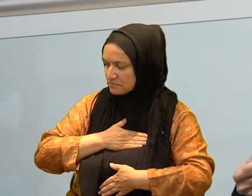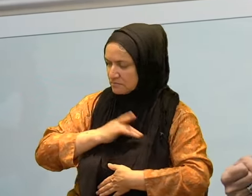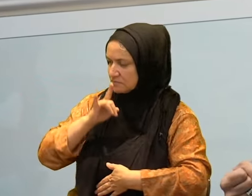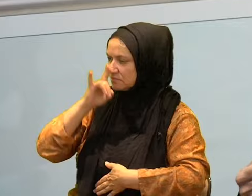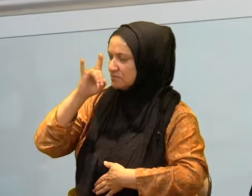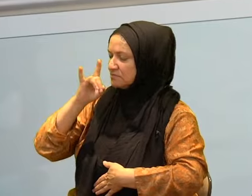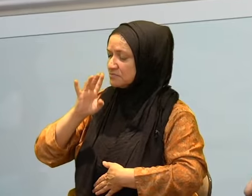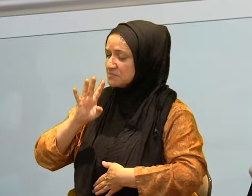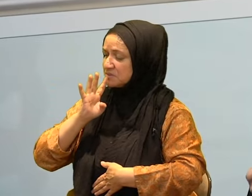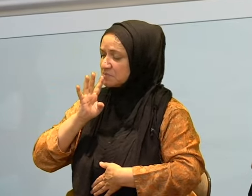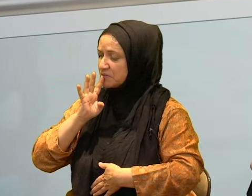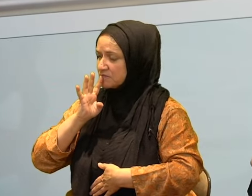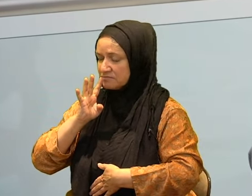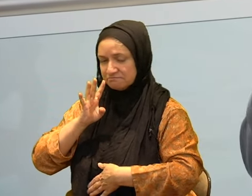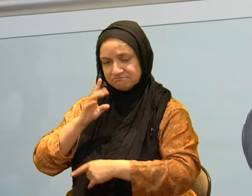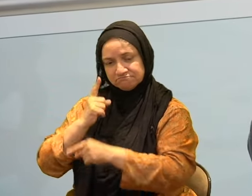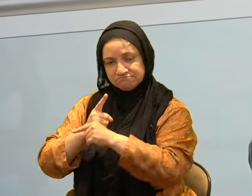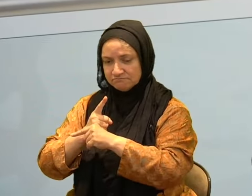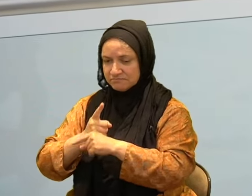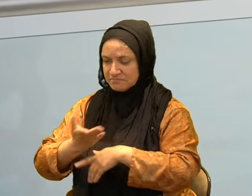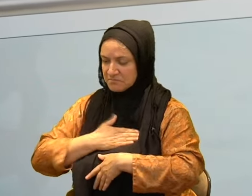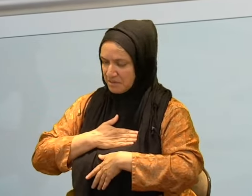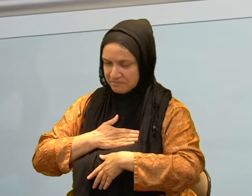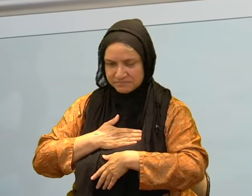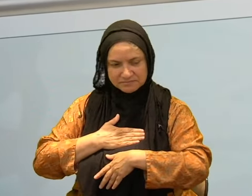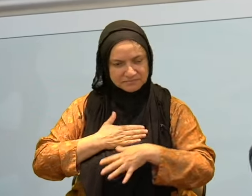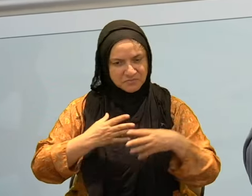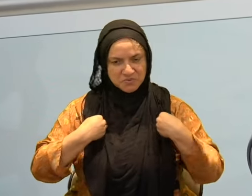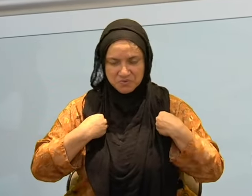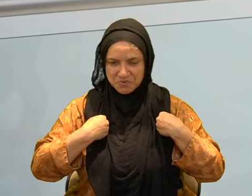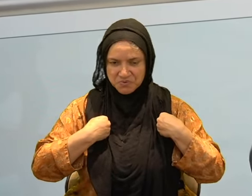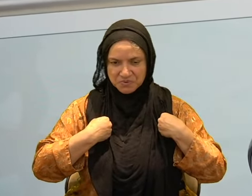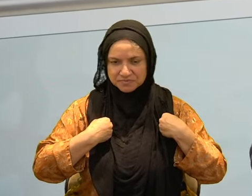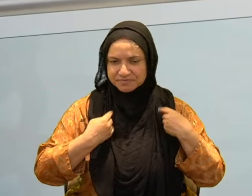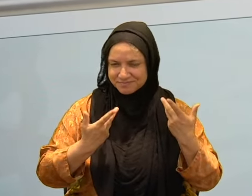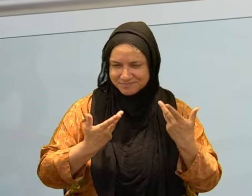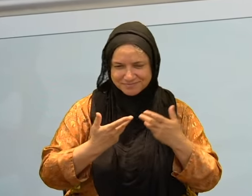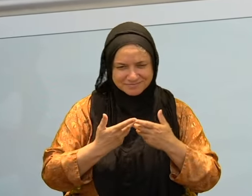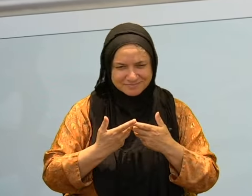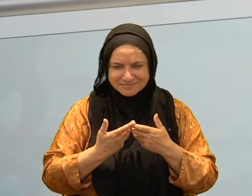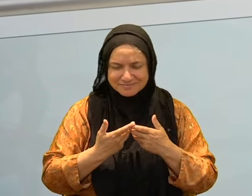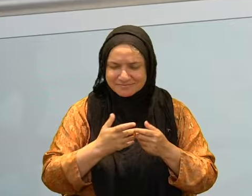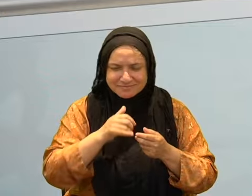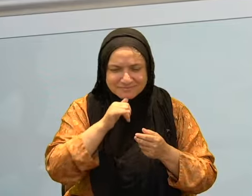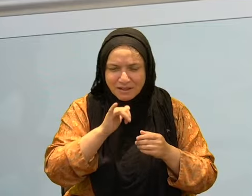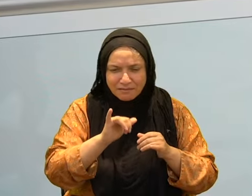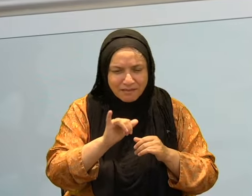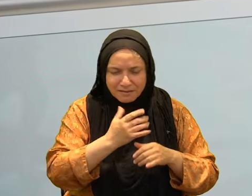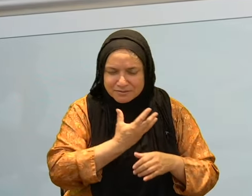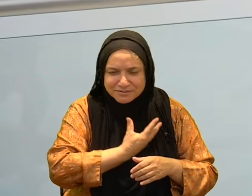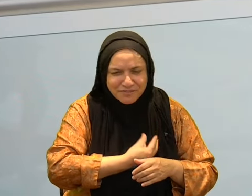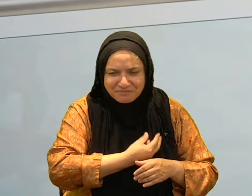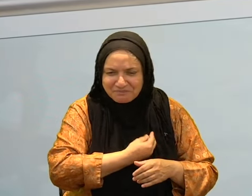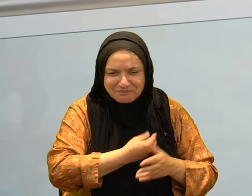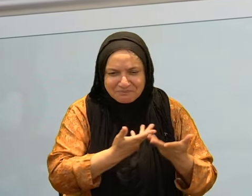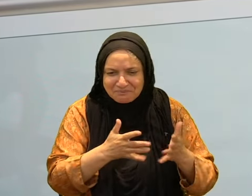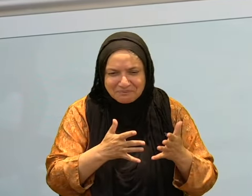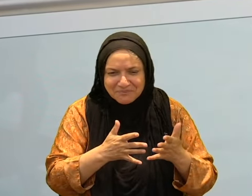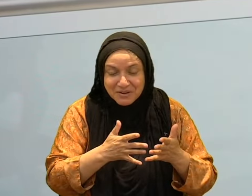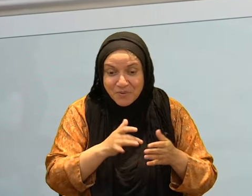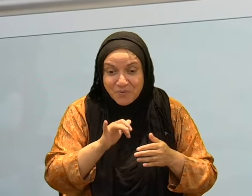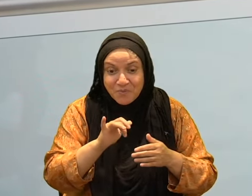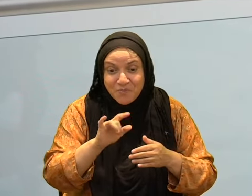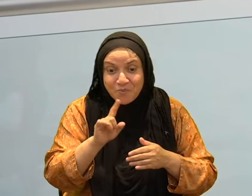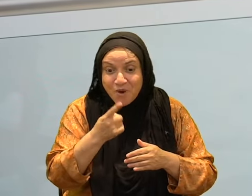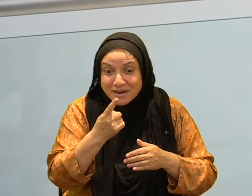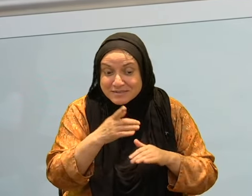there's a common trend here, under the influence, or not in your senses in those moments. So what do we take from this?